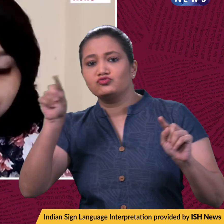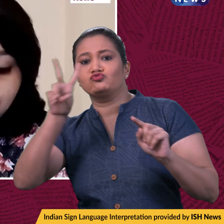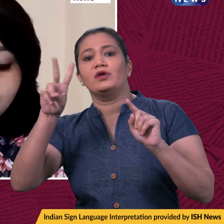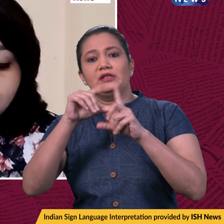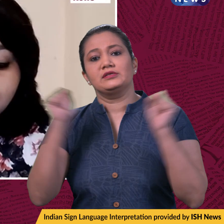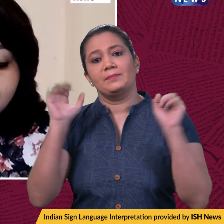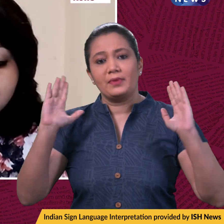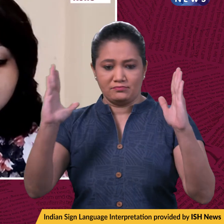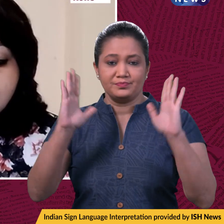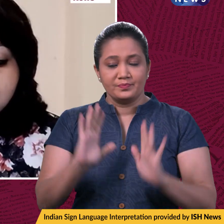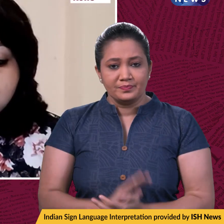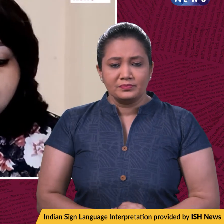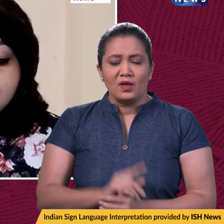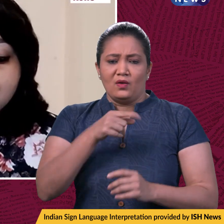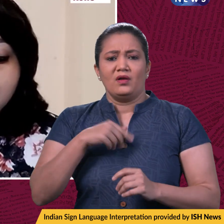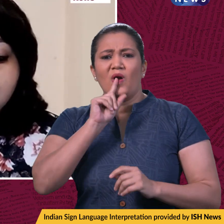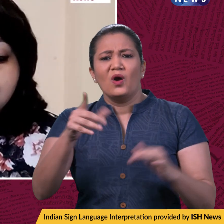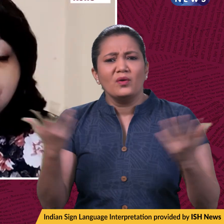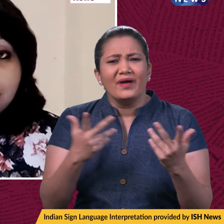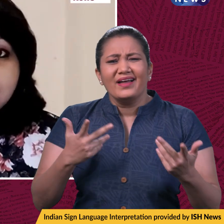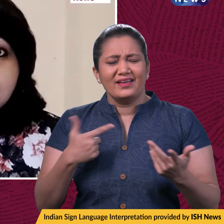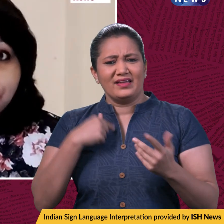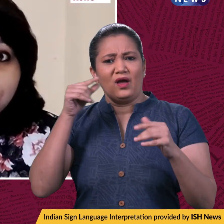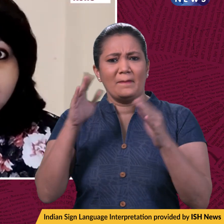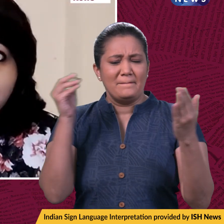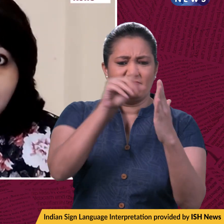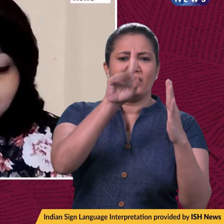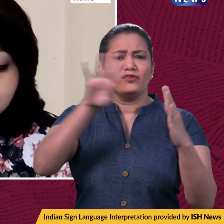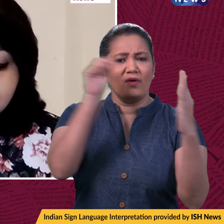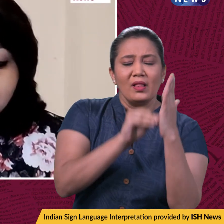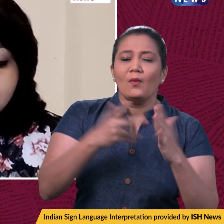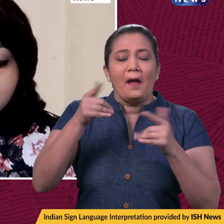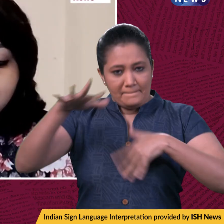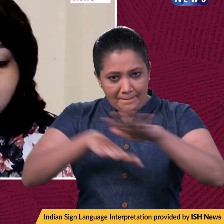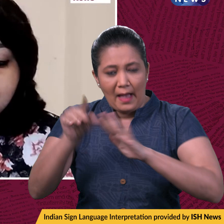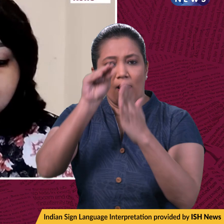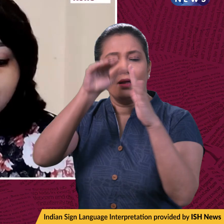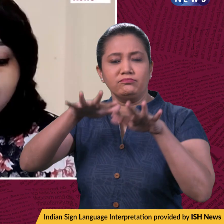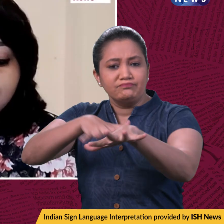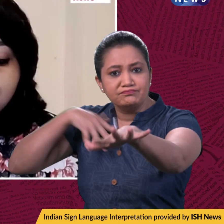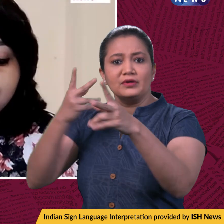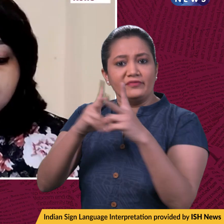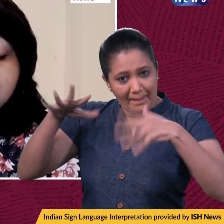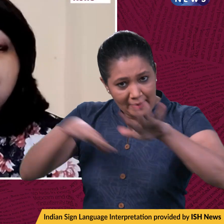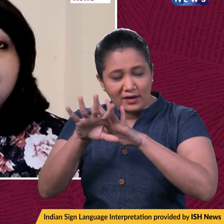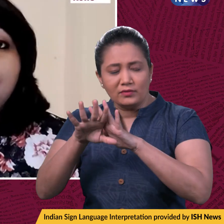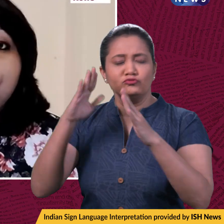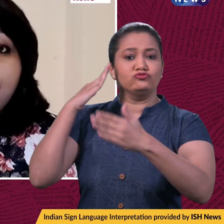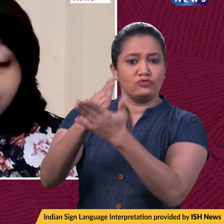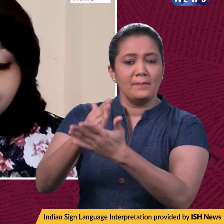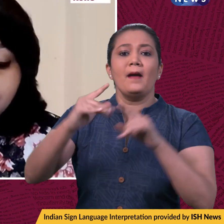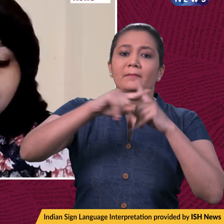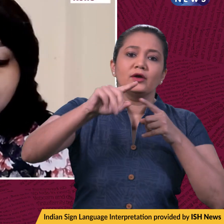of December. Now, the orders have been passed to prevent several rallies that were planned and also prevent the spread